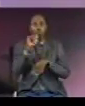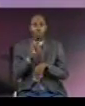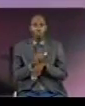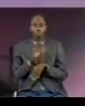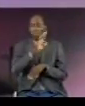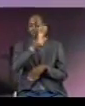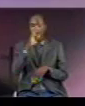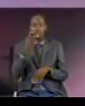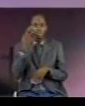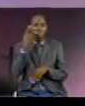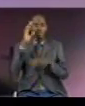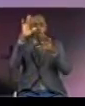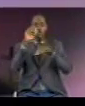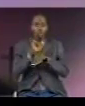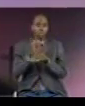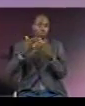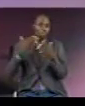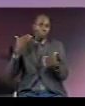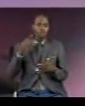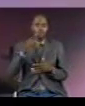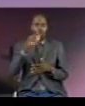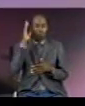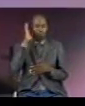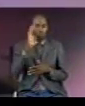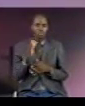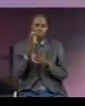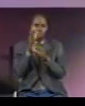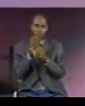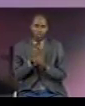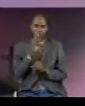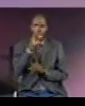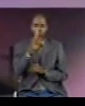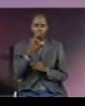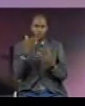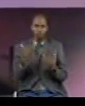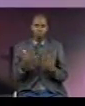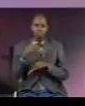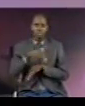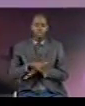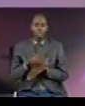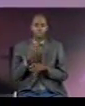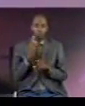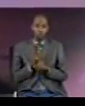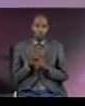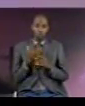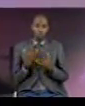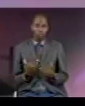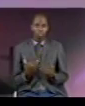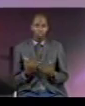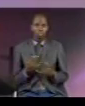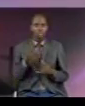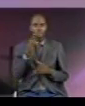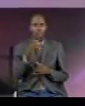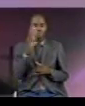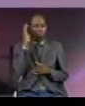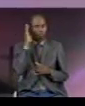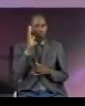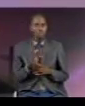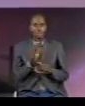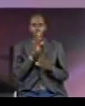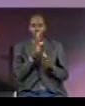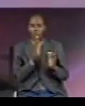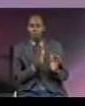one tonight. You are going to get one tonight. And right now, you are going to get set